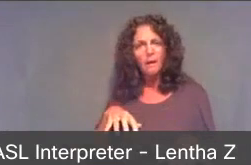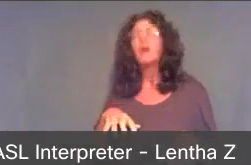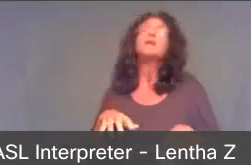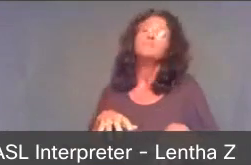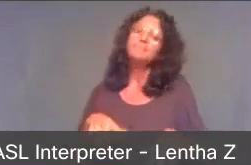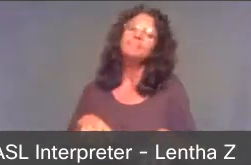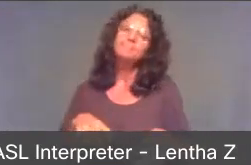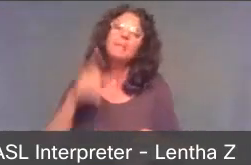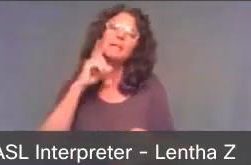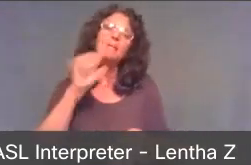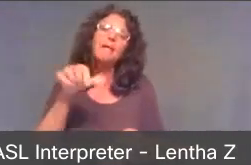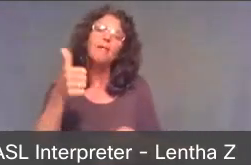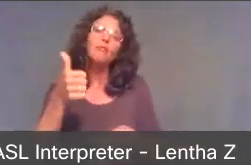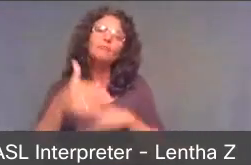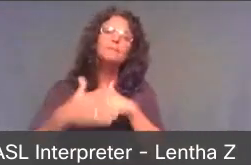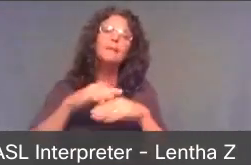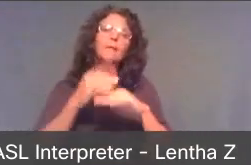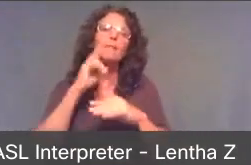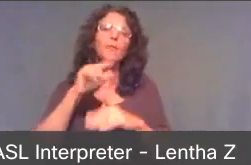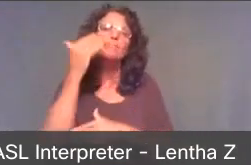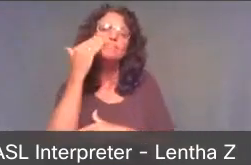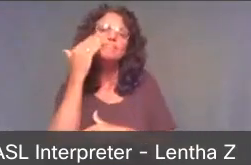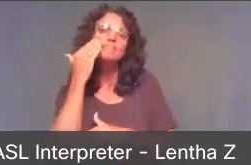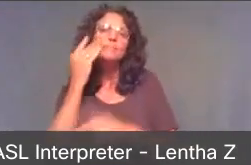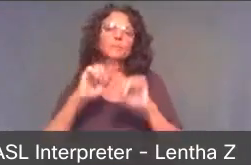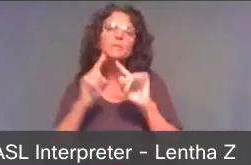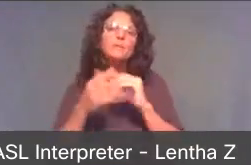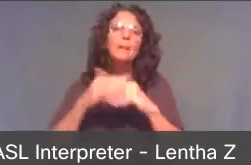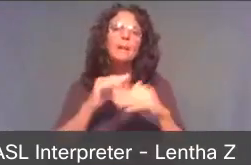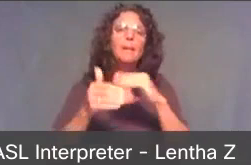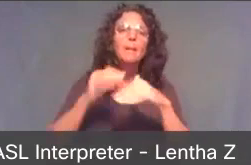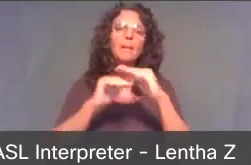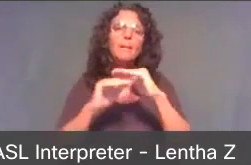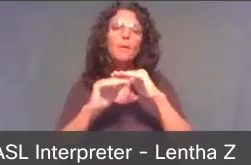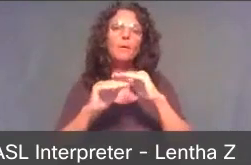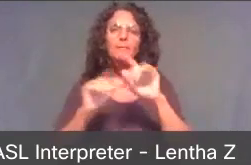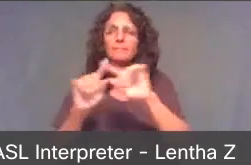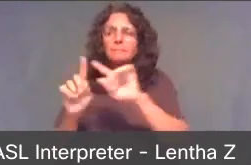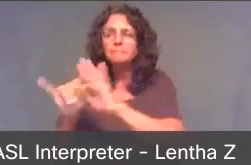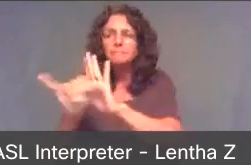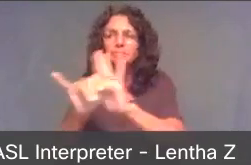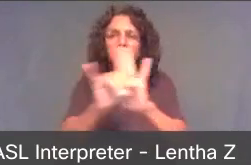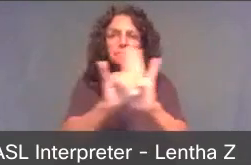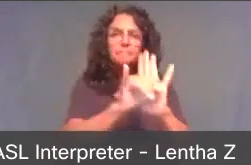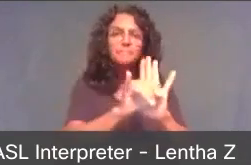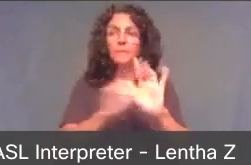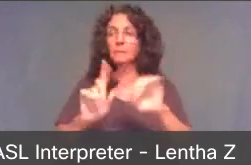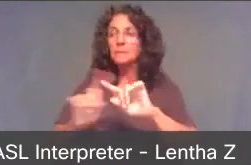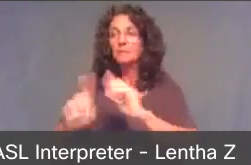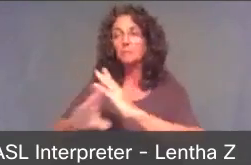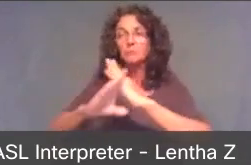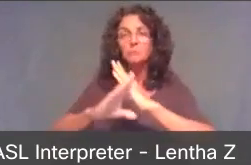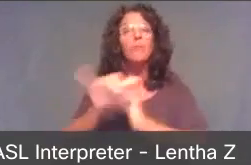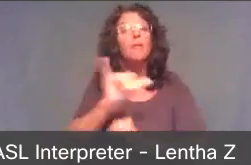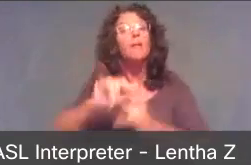just another layer of awareness too, that these are just different layers of identities and barriers and experiences and strengths